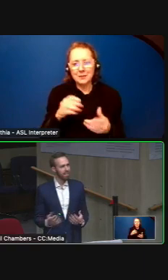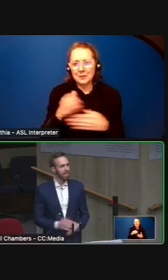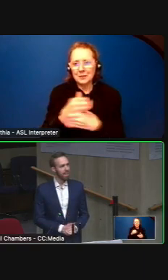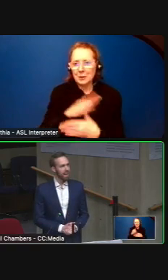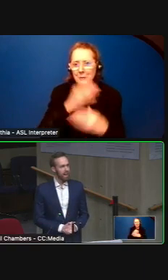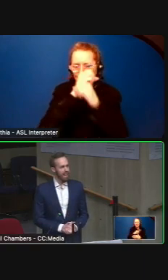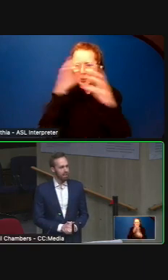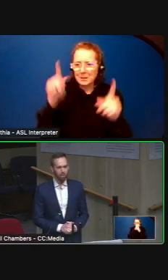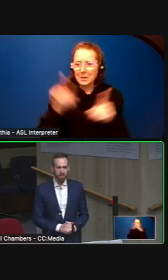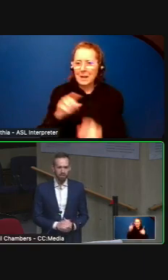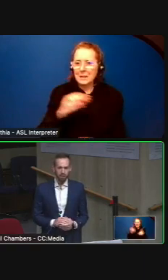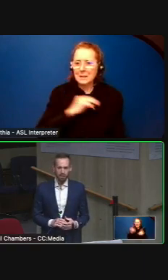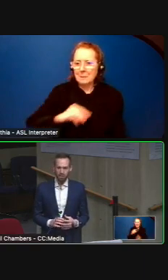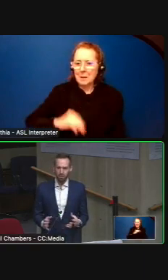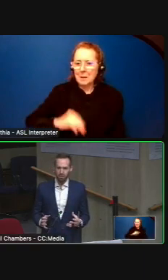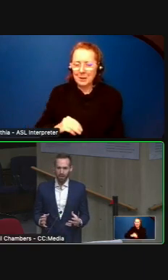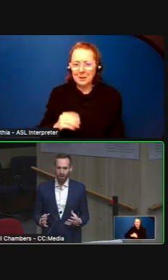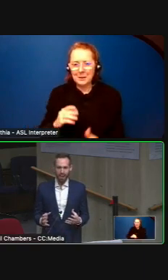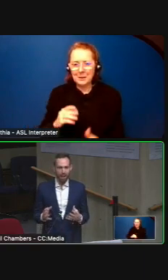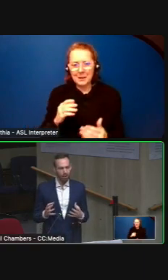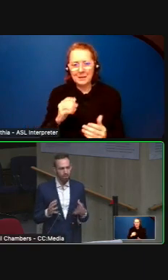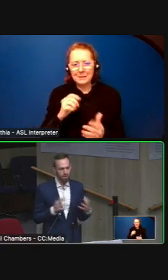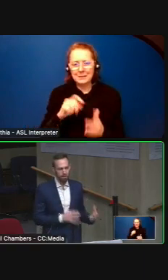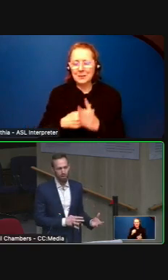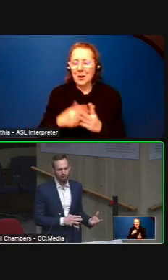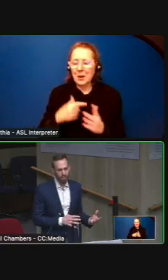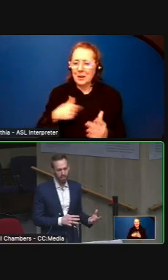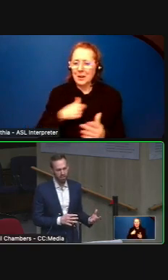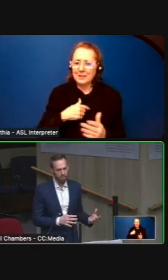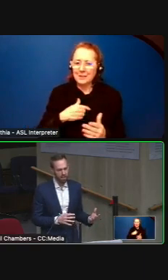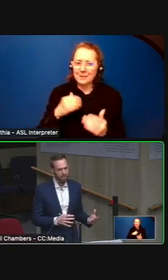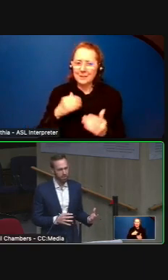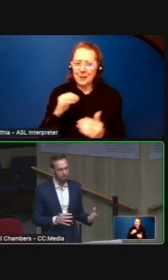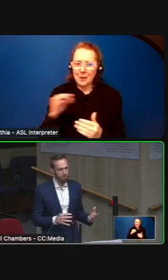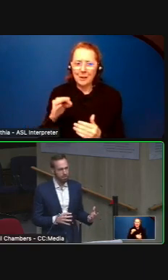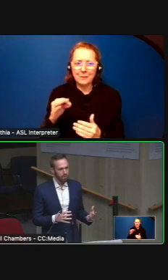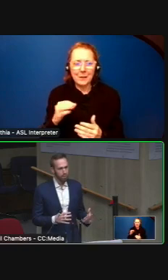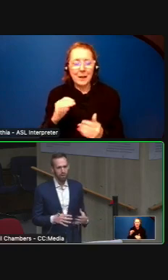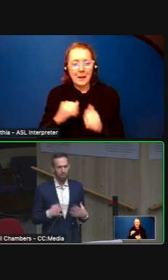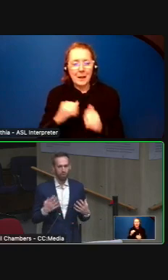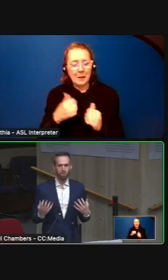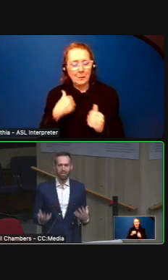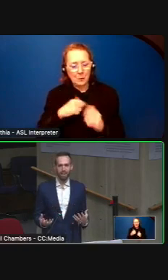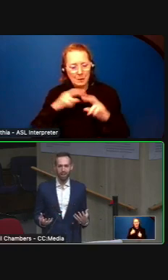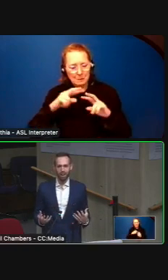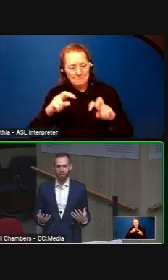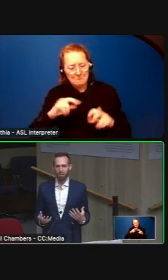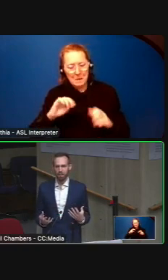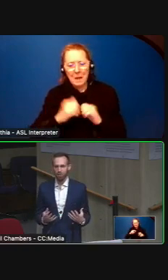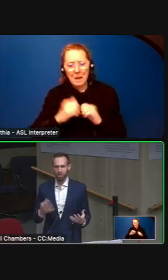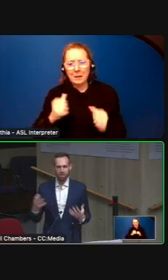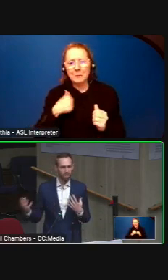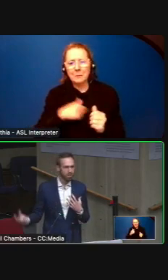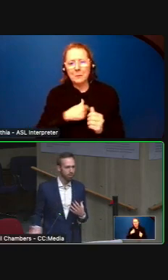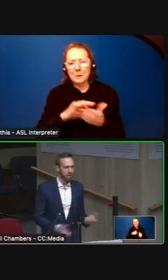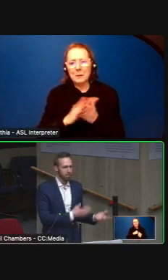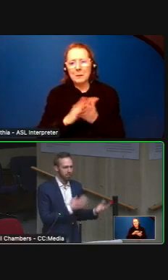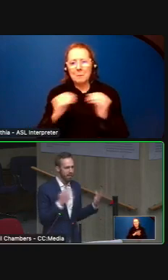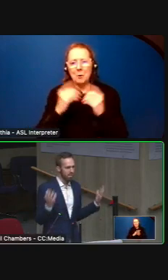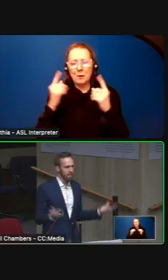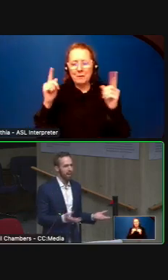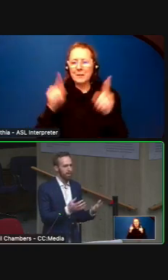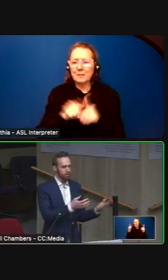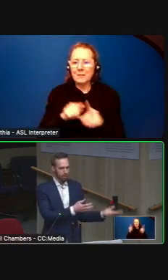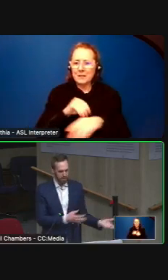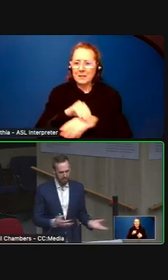year. And we really focused the retreat on how can we be more effective as an advisory board? What are the roles we can take on so we make sure things aren't, we're not just